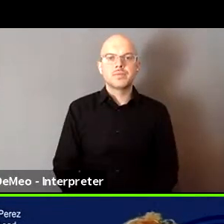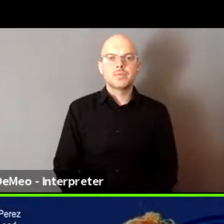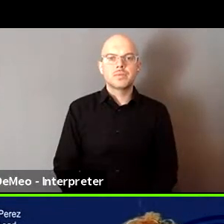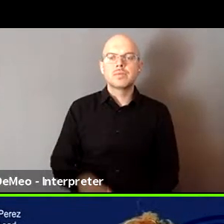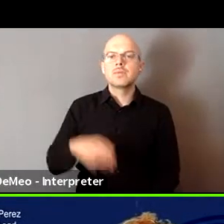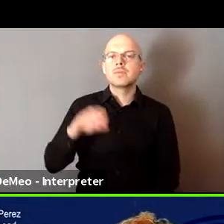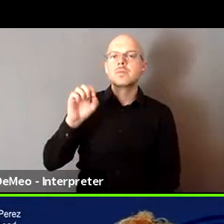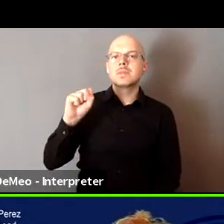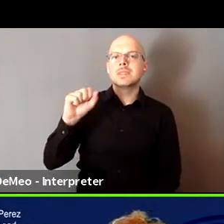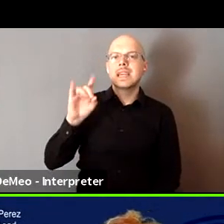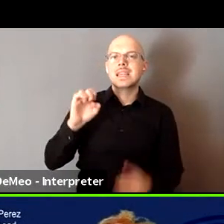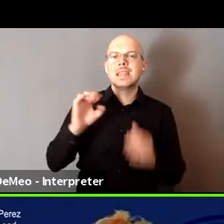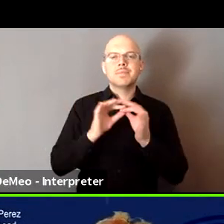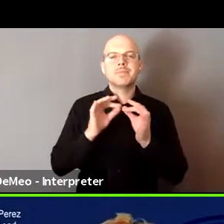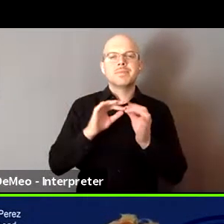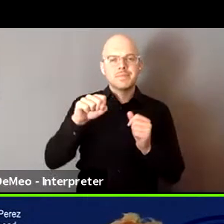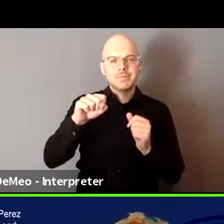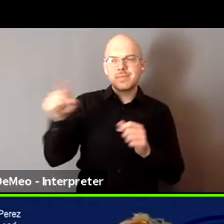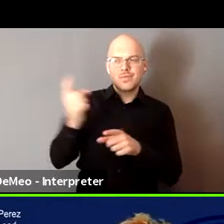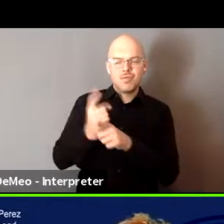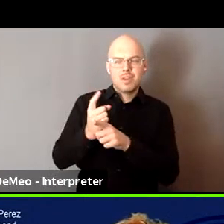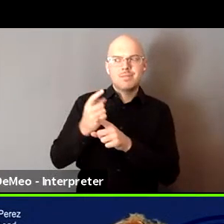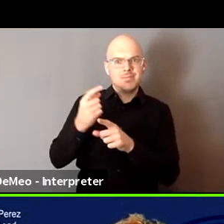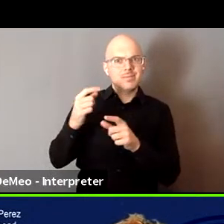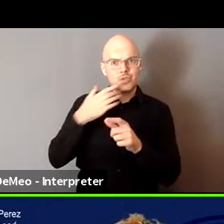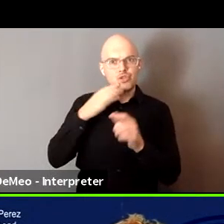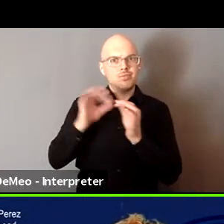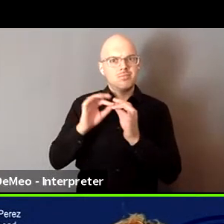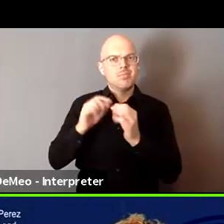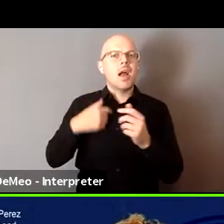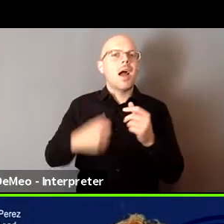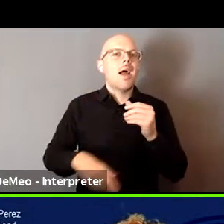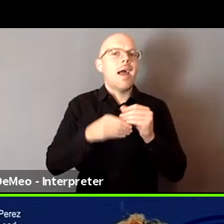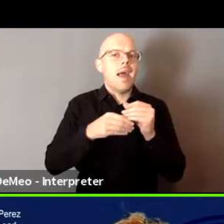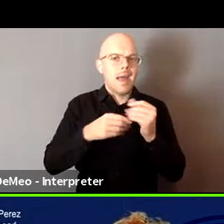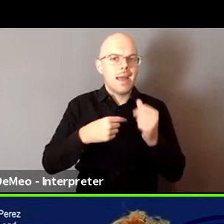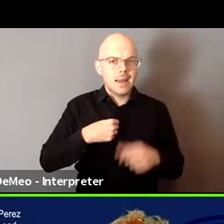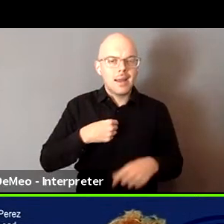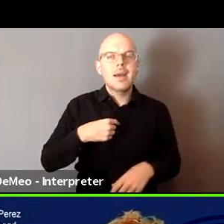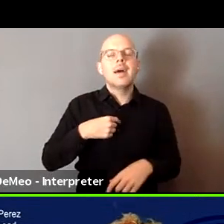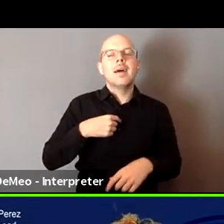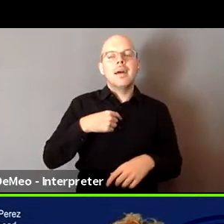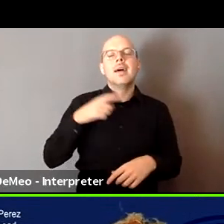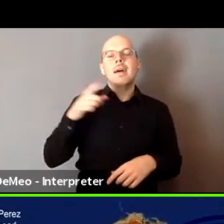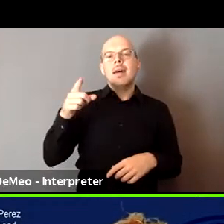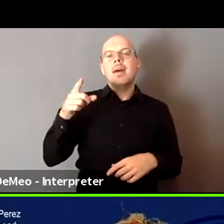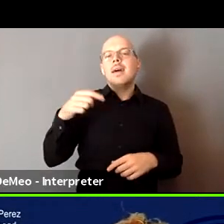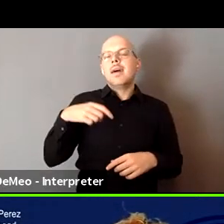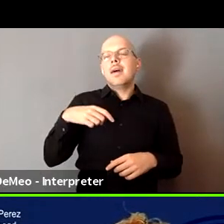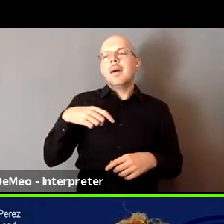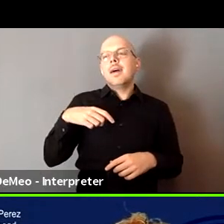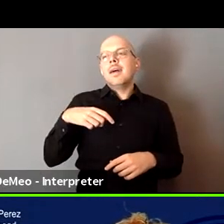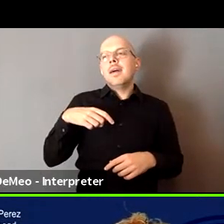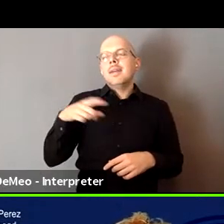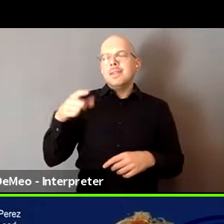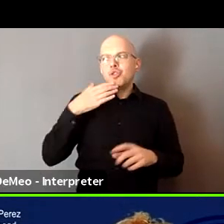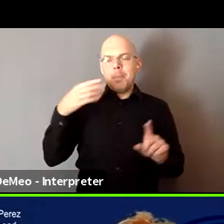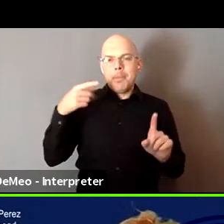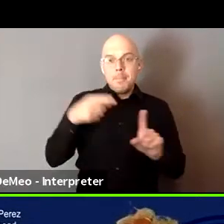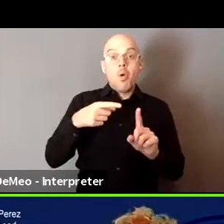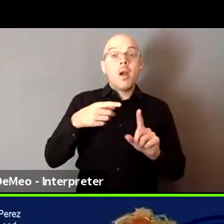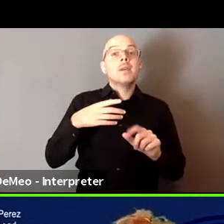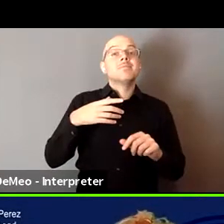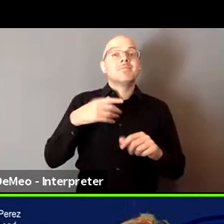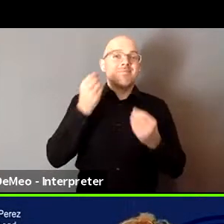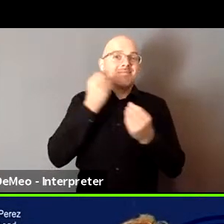add on to that, because I think it's important and you raise a good point that I think the audience should know about. And that's if in fact, you know,